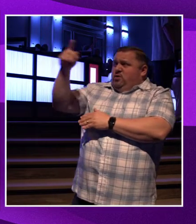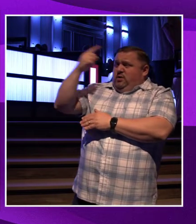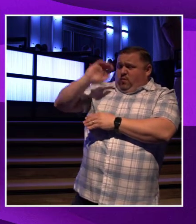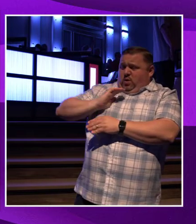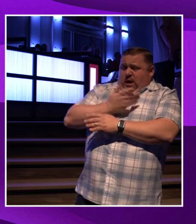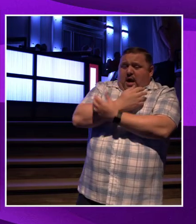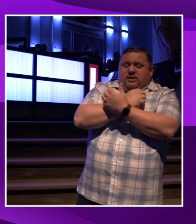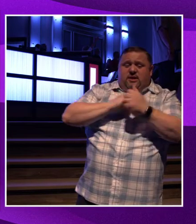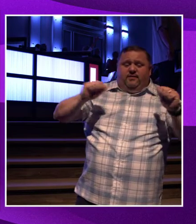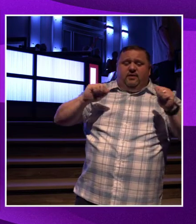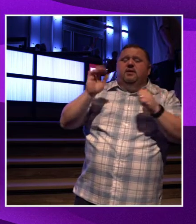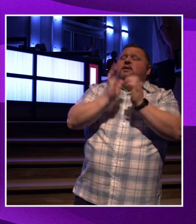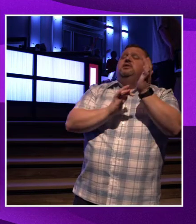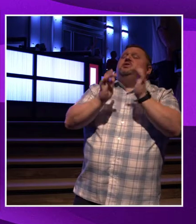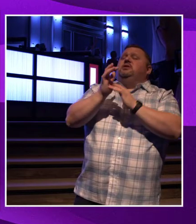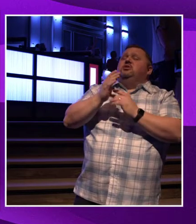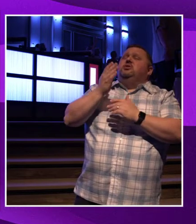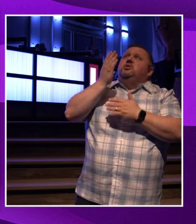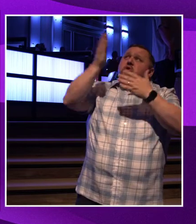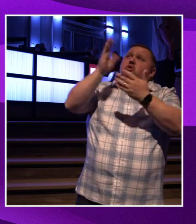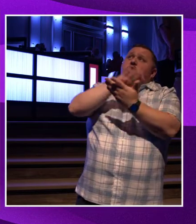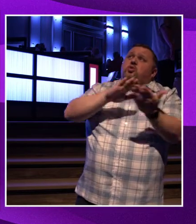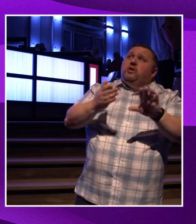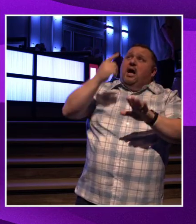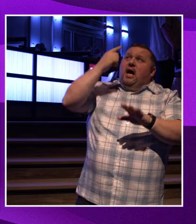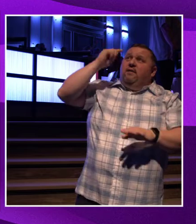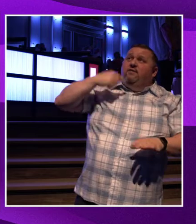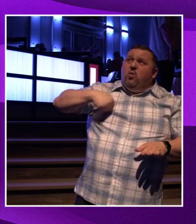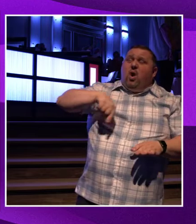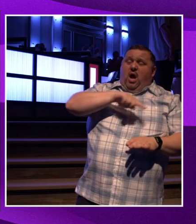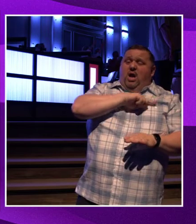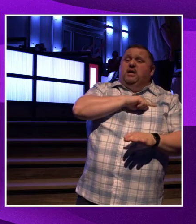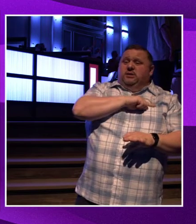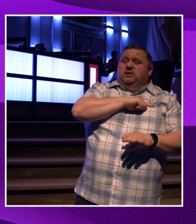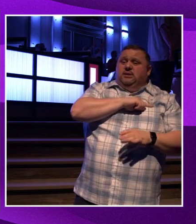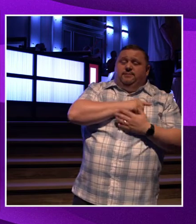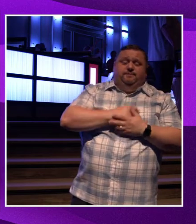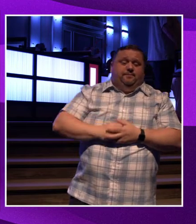salvation. Jesus, for our sake you